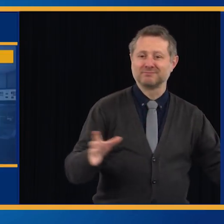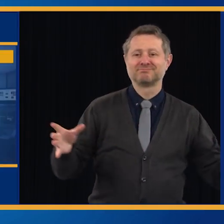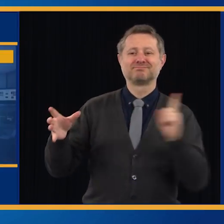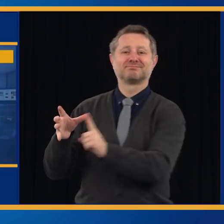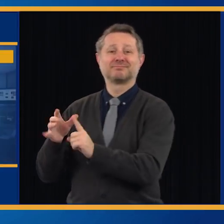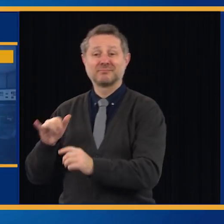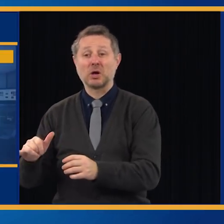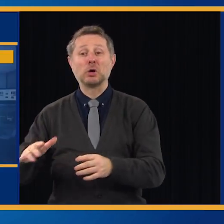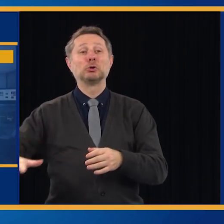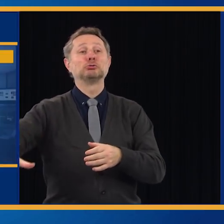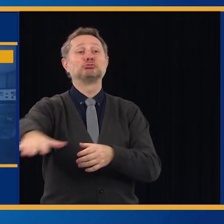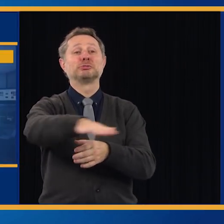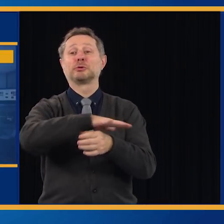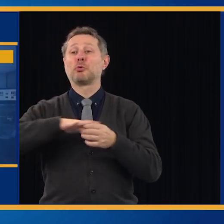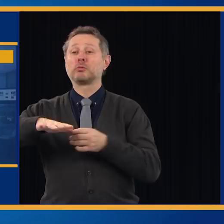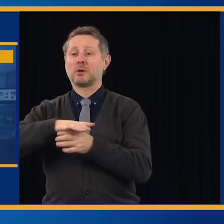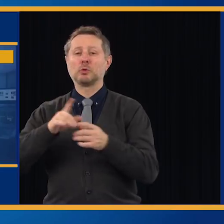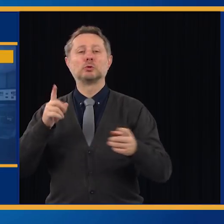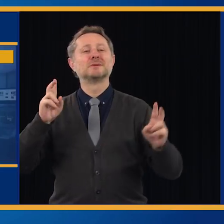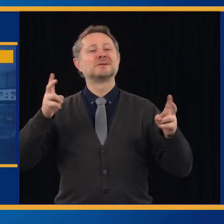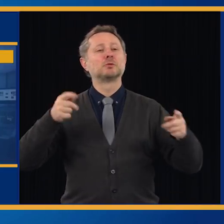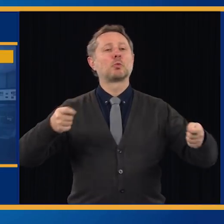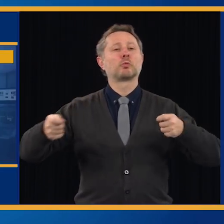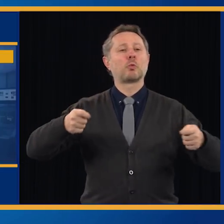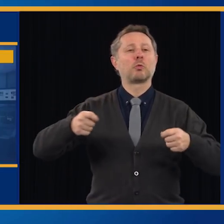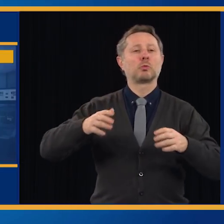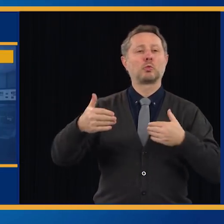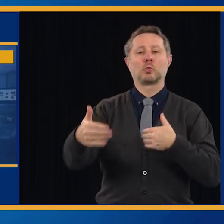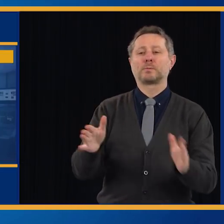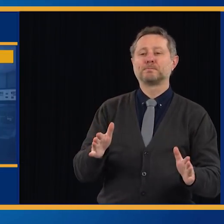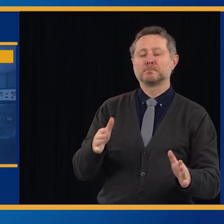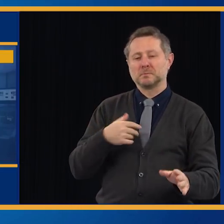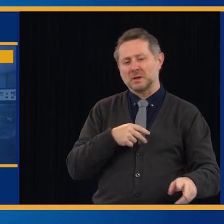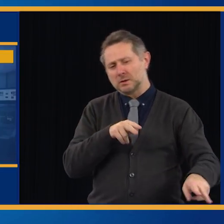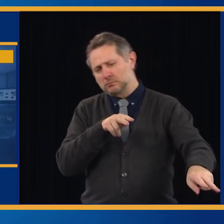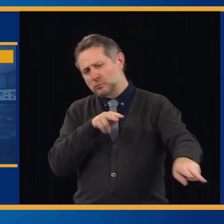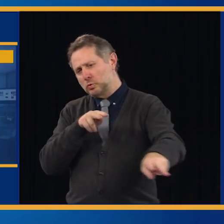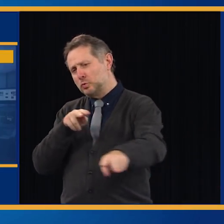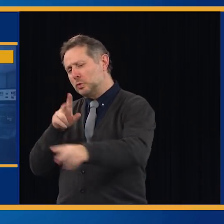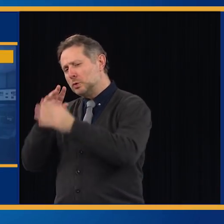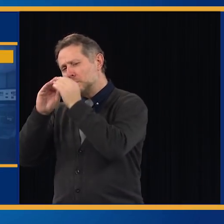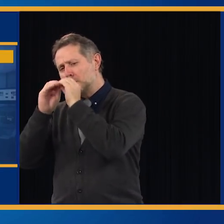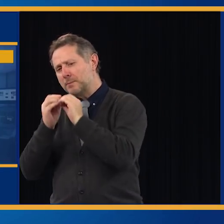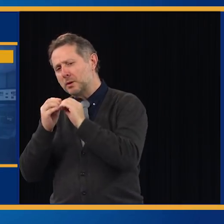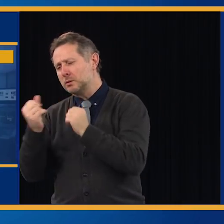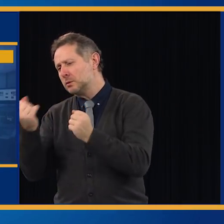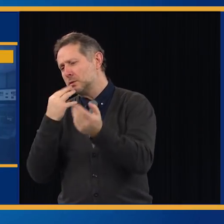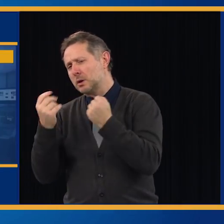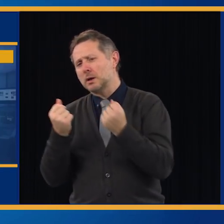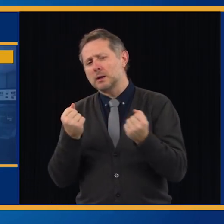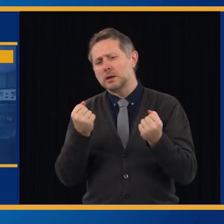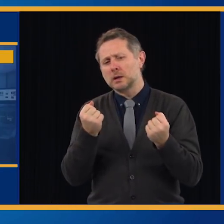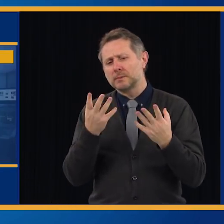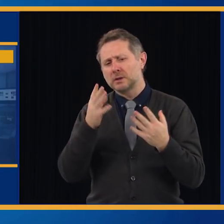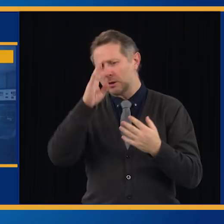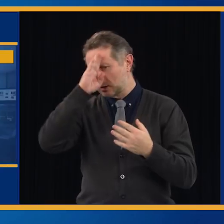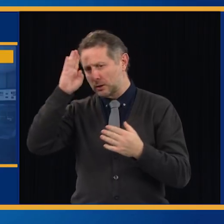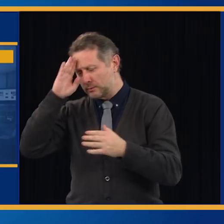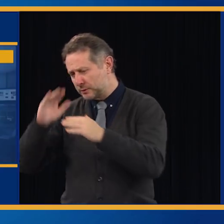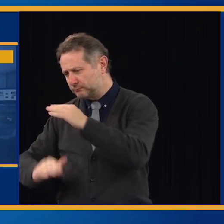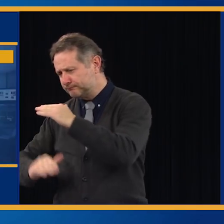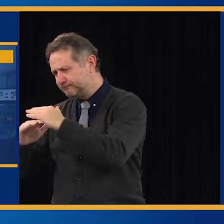room, where you're monitoring all of those metrics. You're monitoring hospital capacity, the rate of